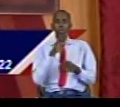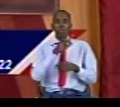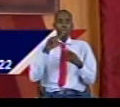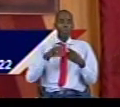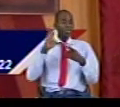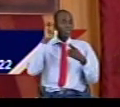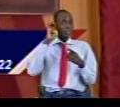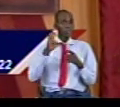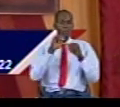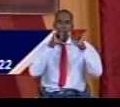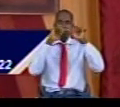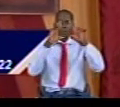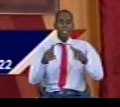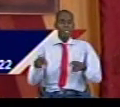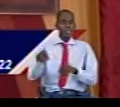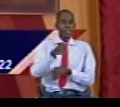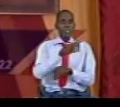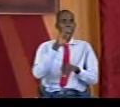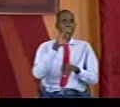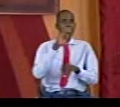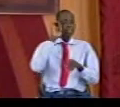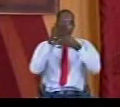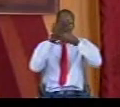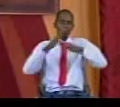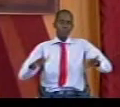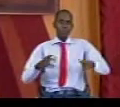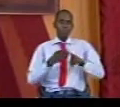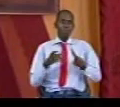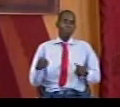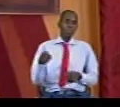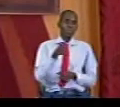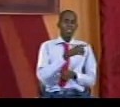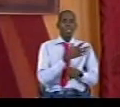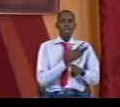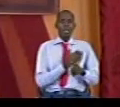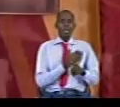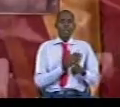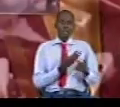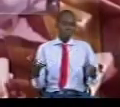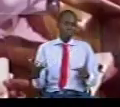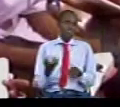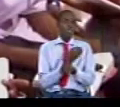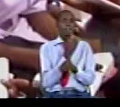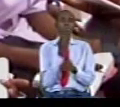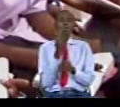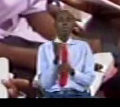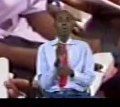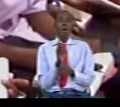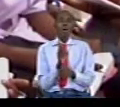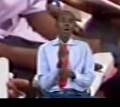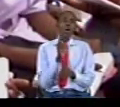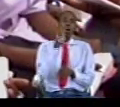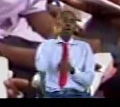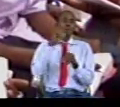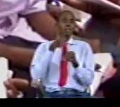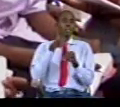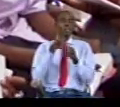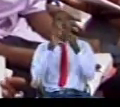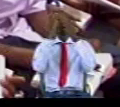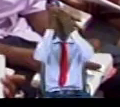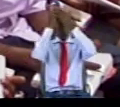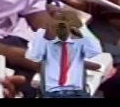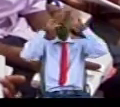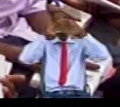them, he was parted from them and carried where? Up into heaven.